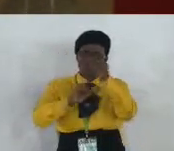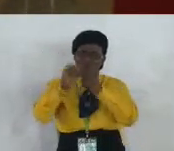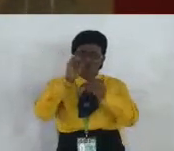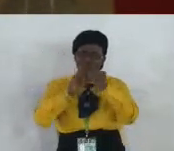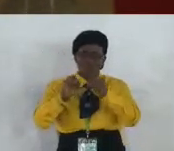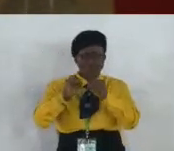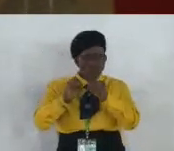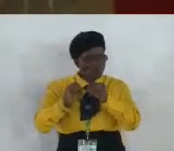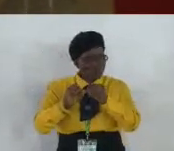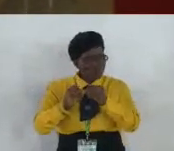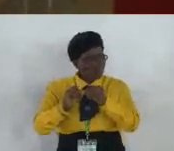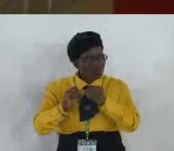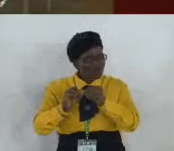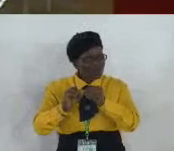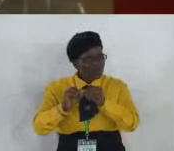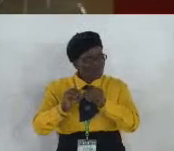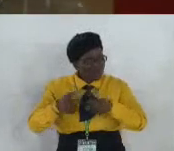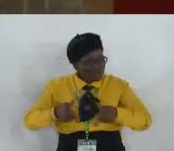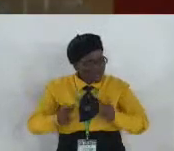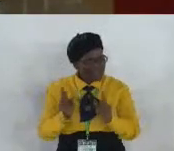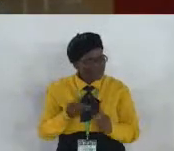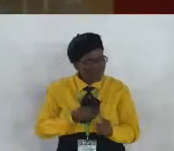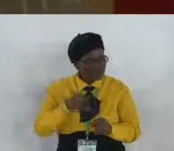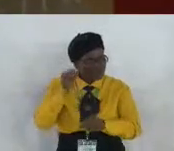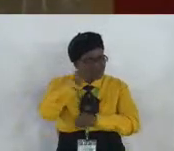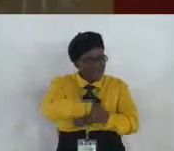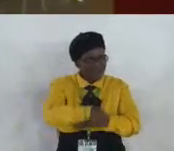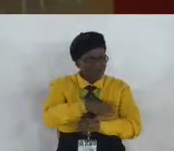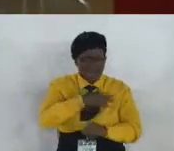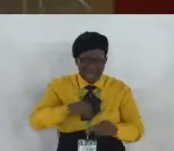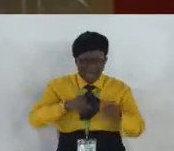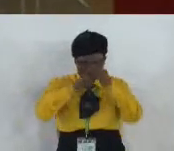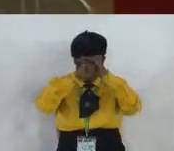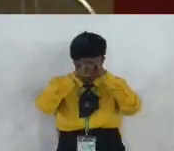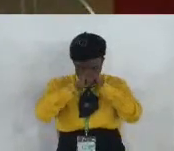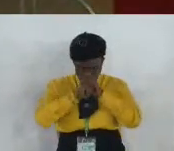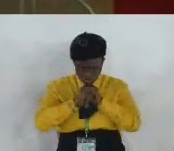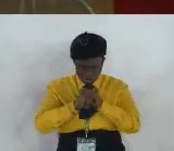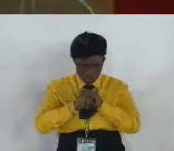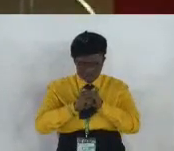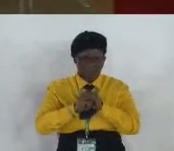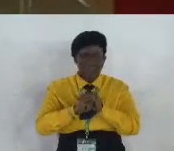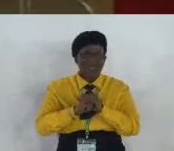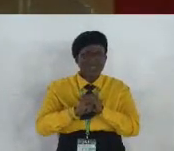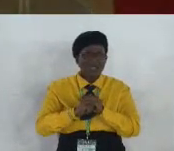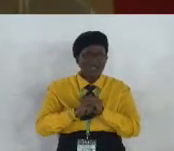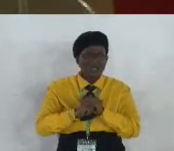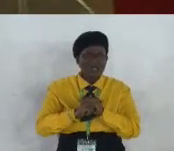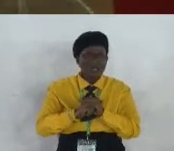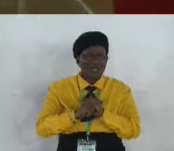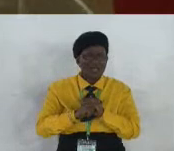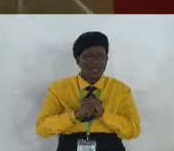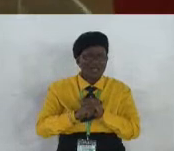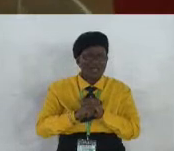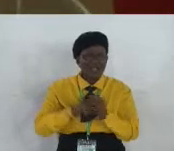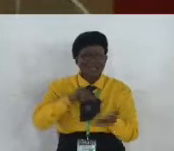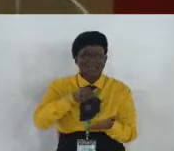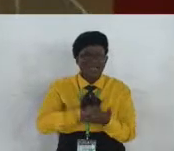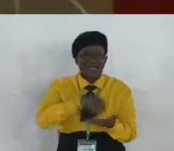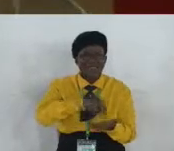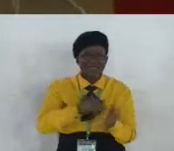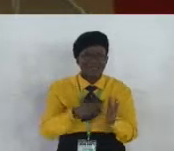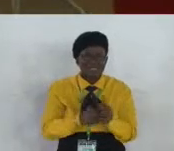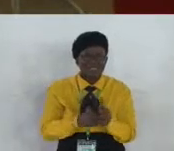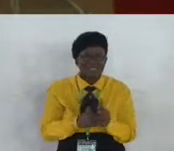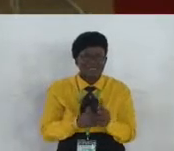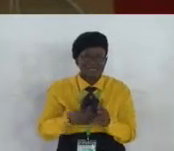let's come. Let's bow down and worship and admit that we belong